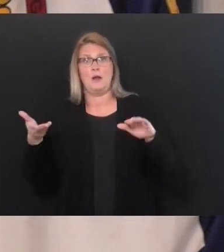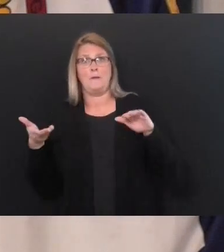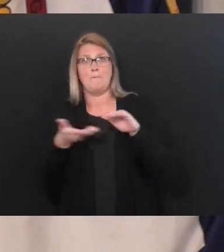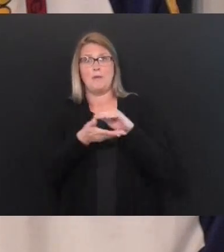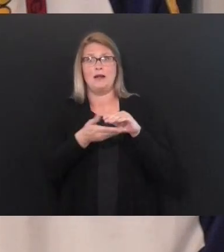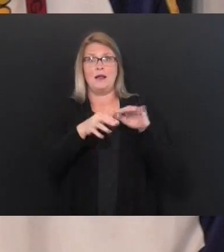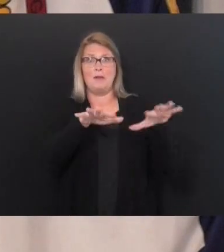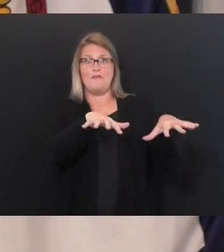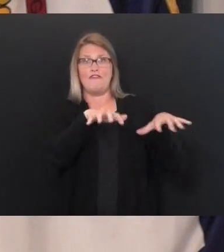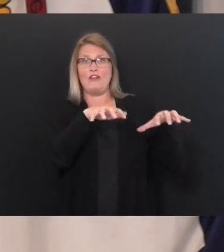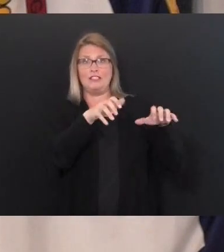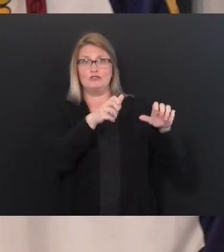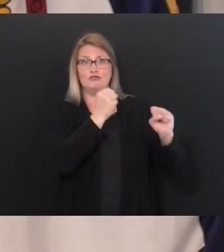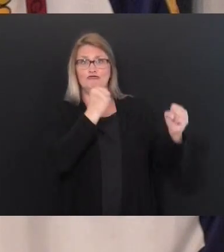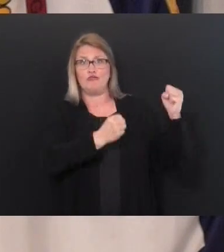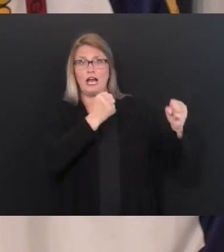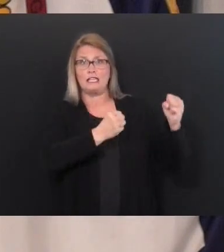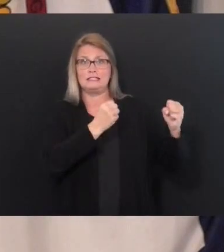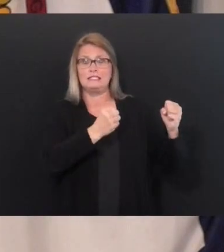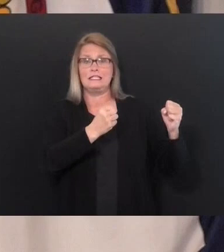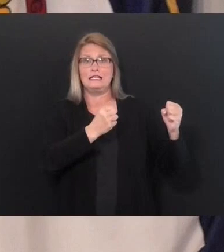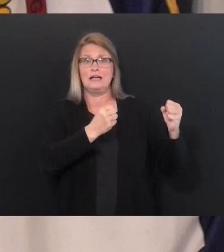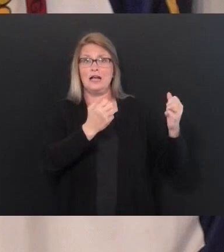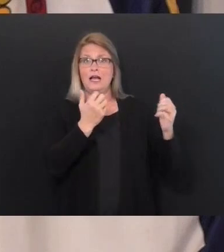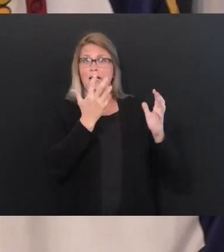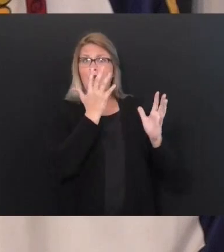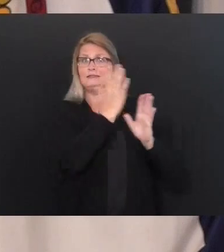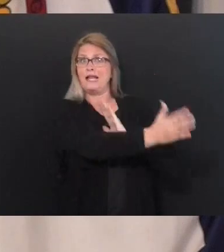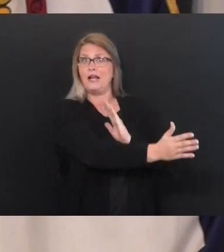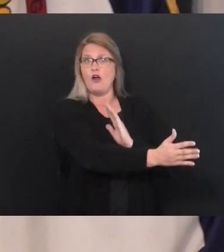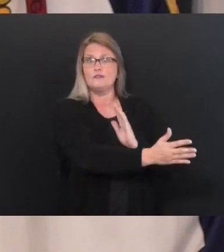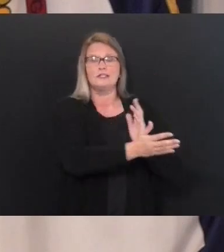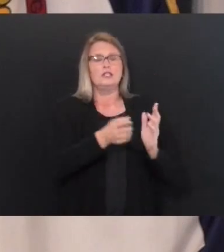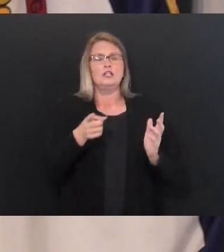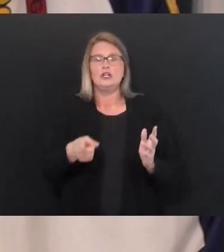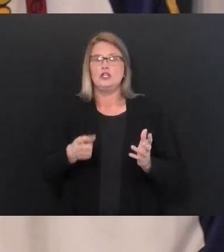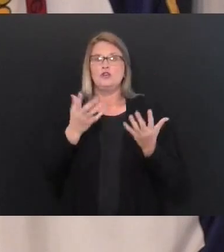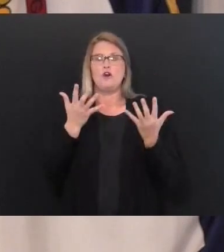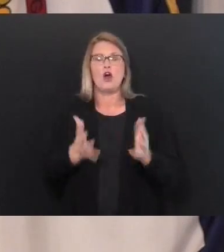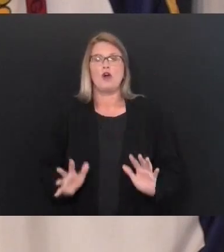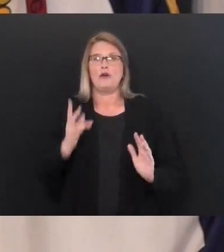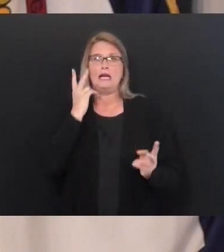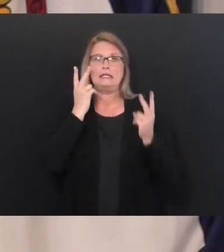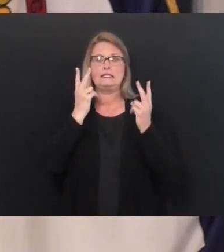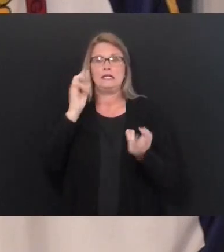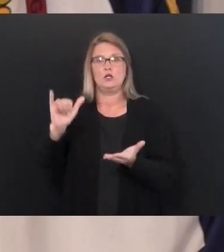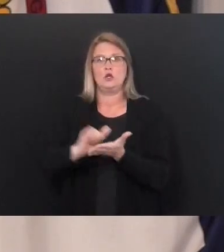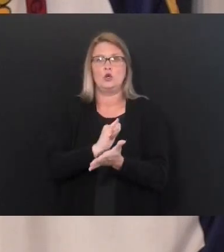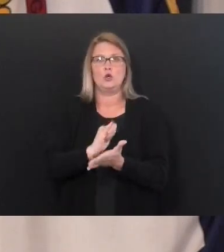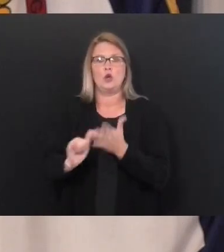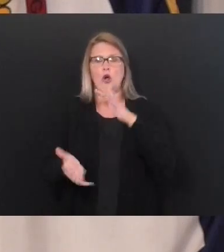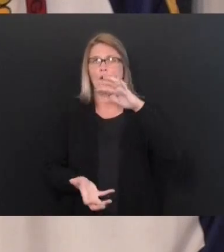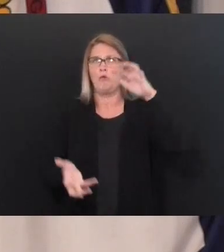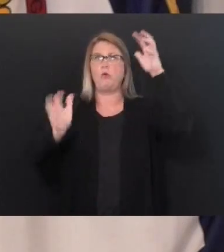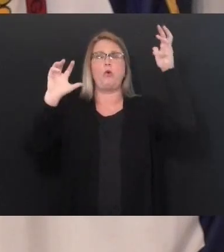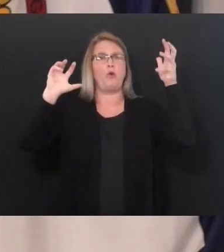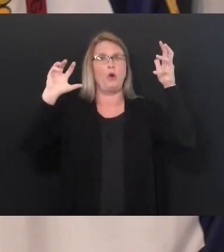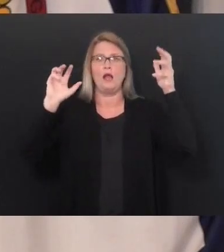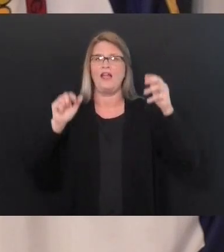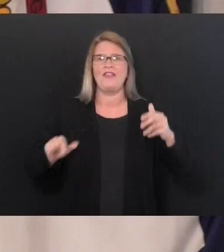freezer trucks and everything, or refrigerator trucks. You saw the days of New York where we had